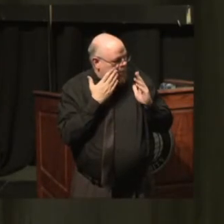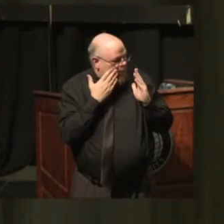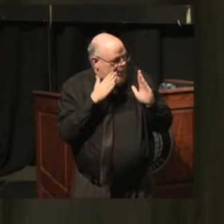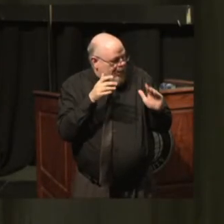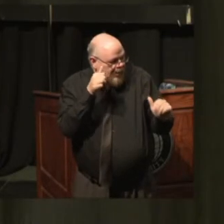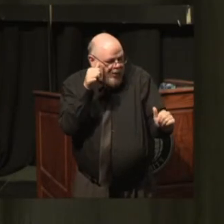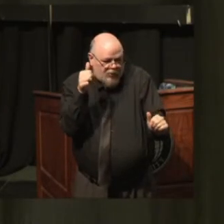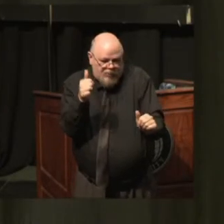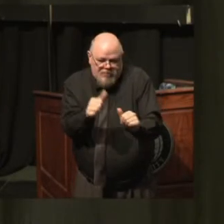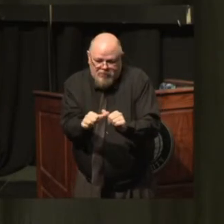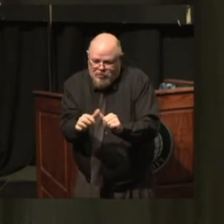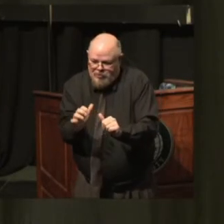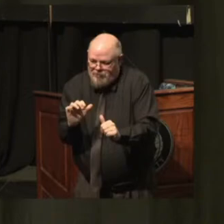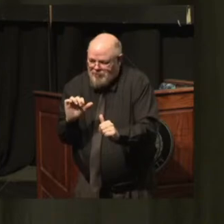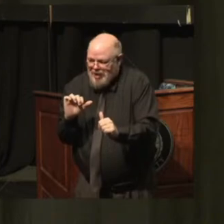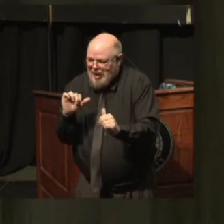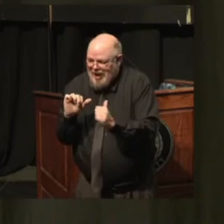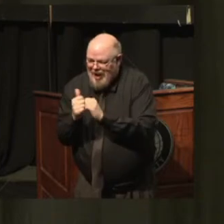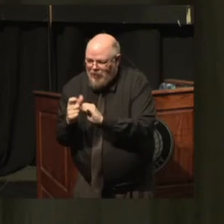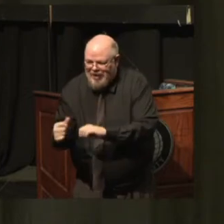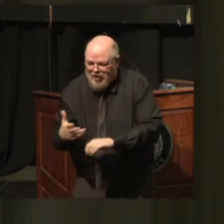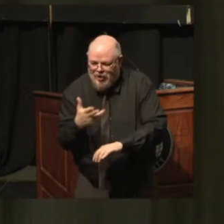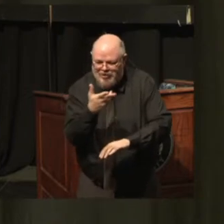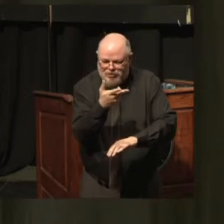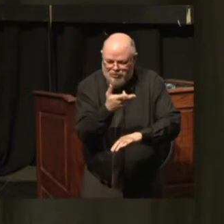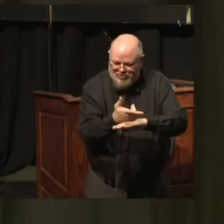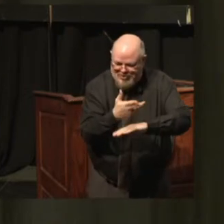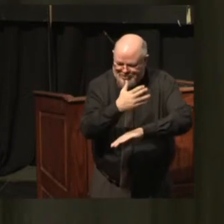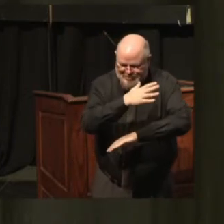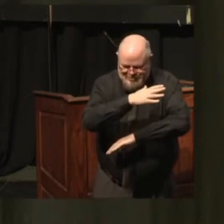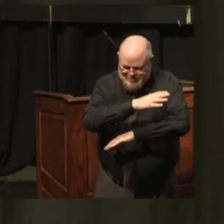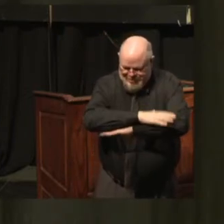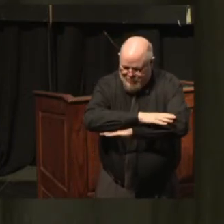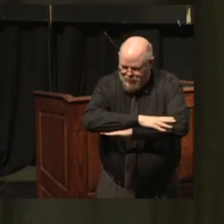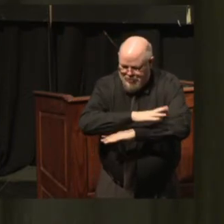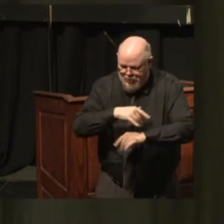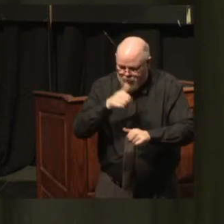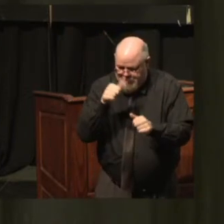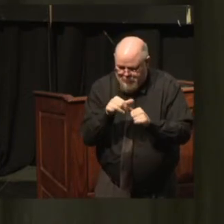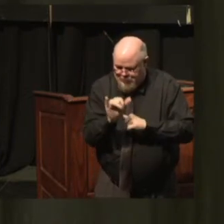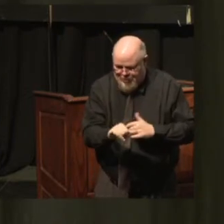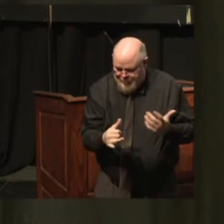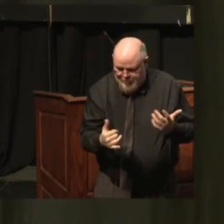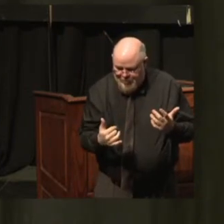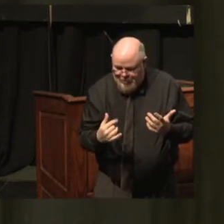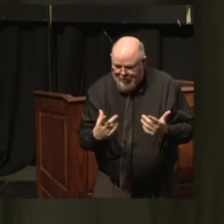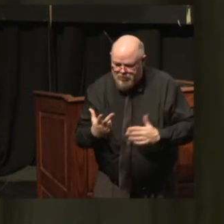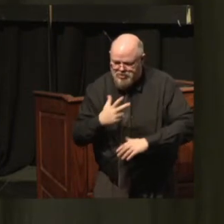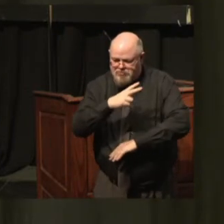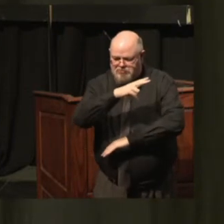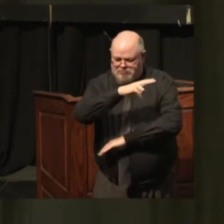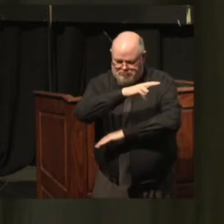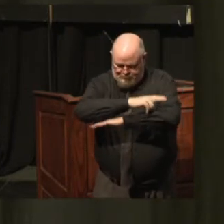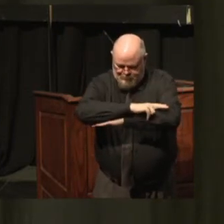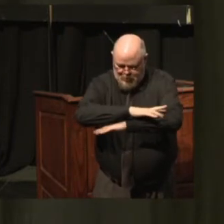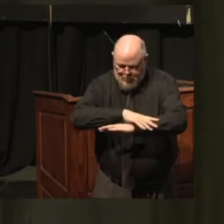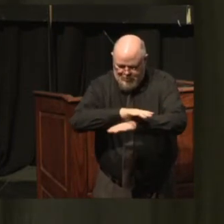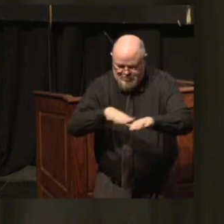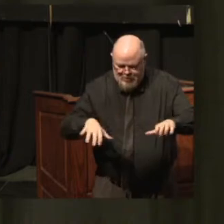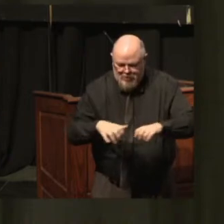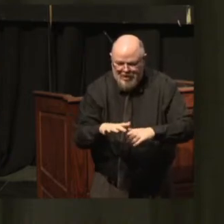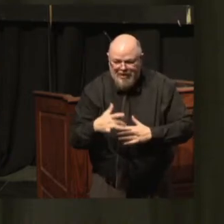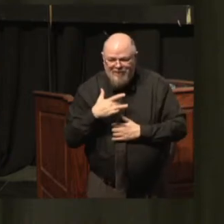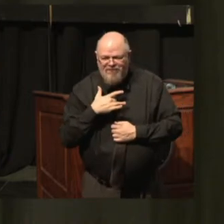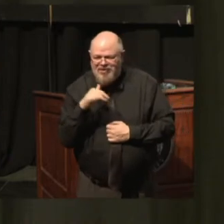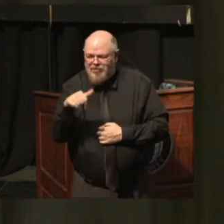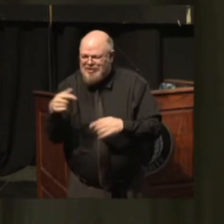how I got onto the table, but that was probably the last time I got up, technically. And I was on the table, and I could feel this happening